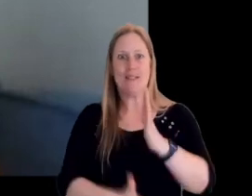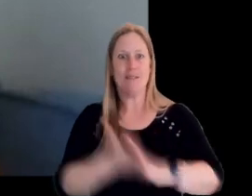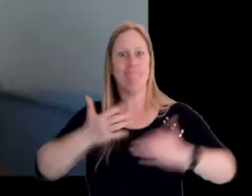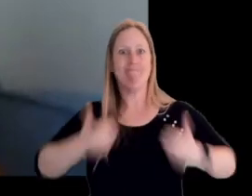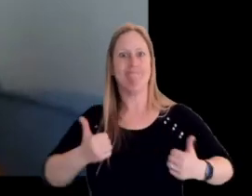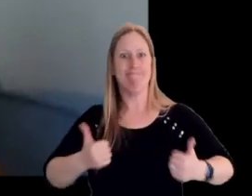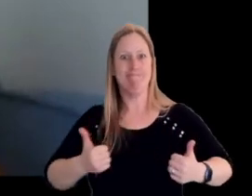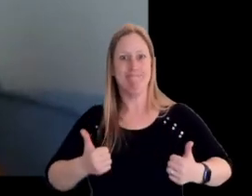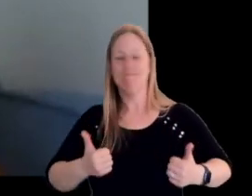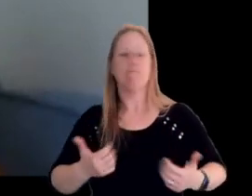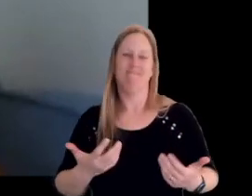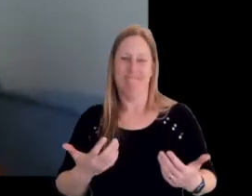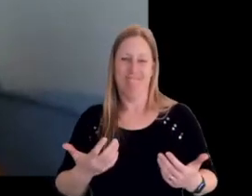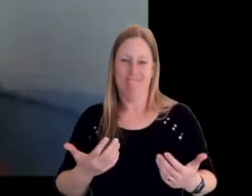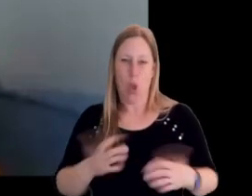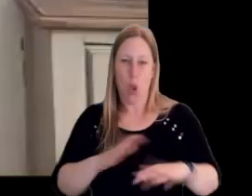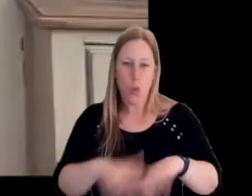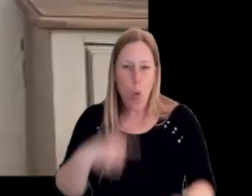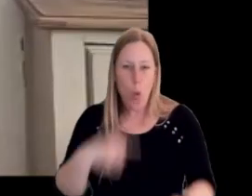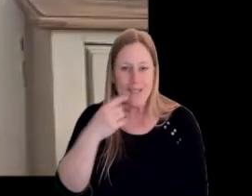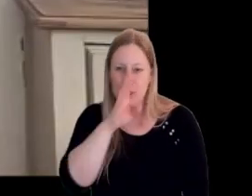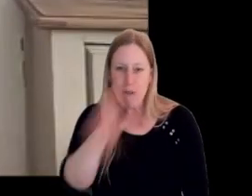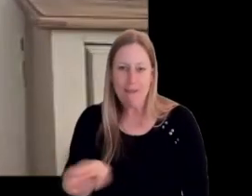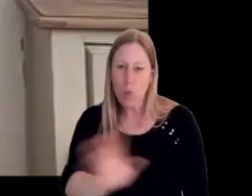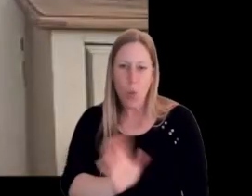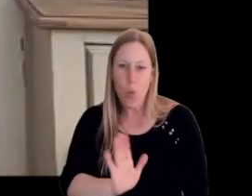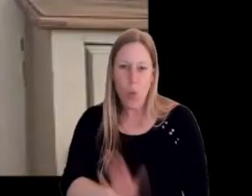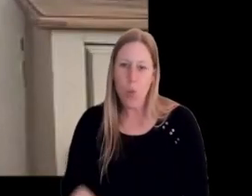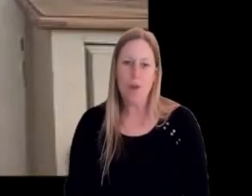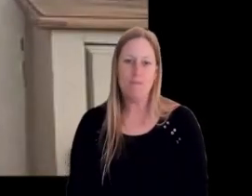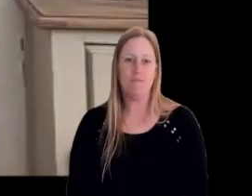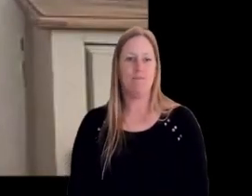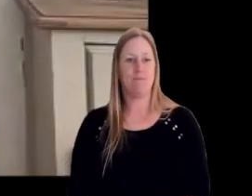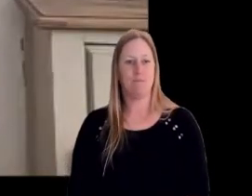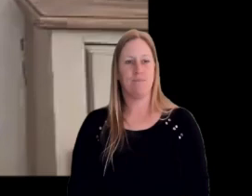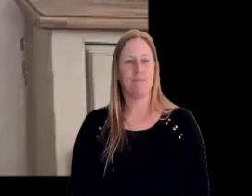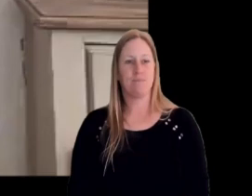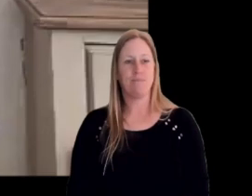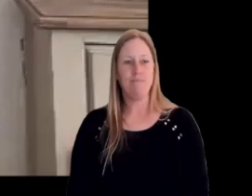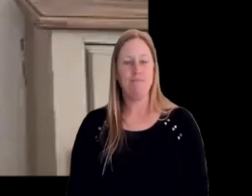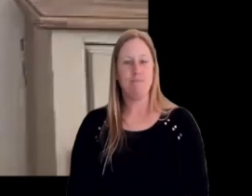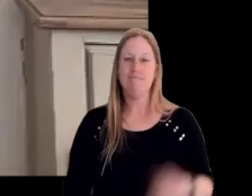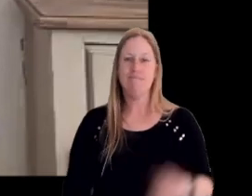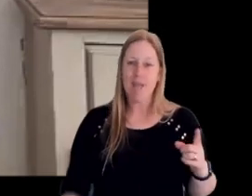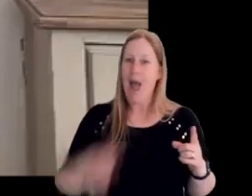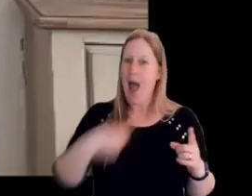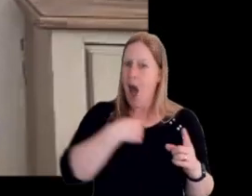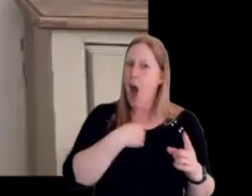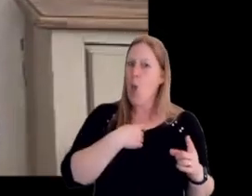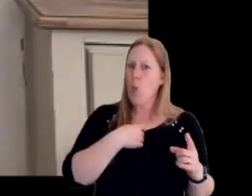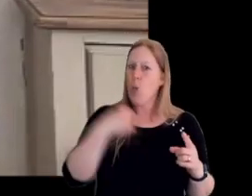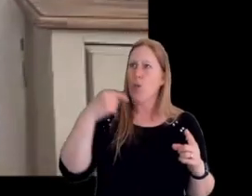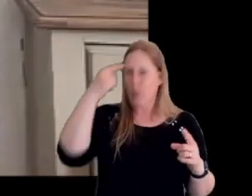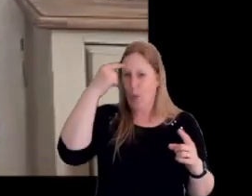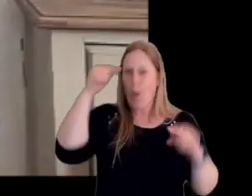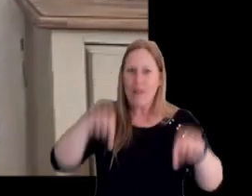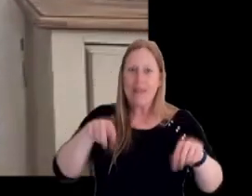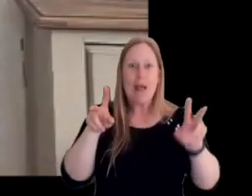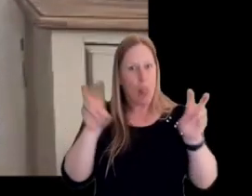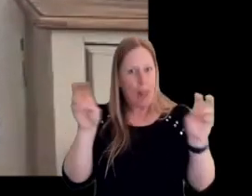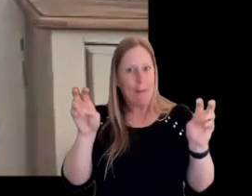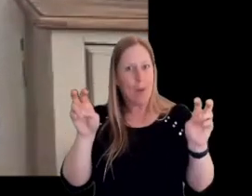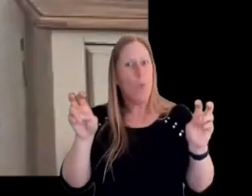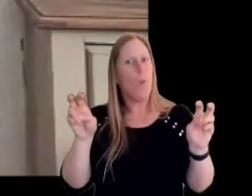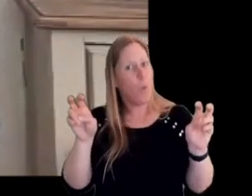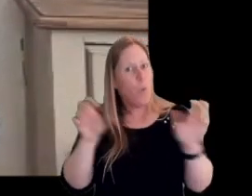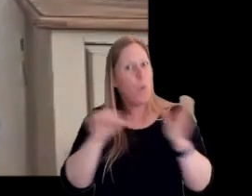so cut and dried as that. I thought that this theme was a bit of a challenge in some